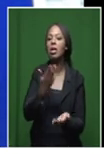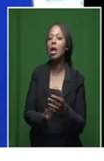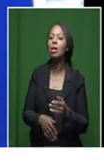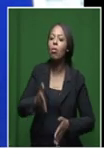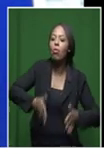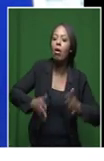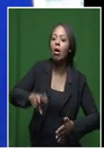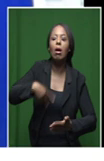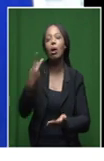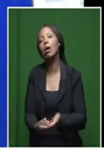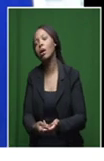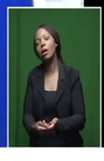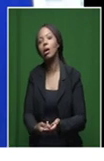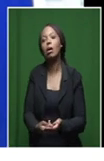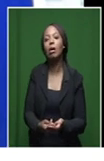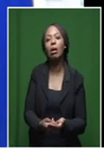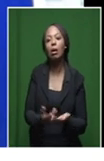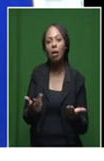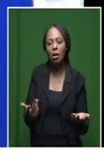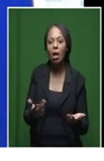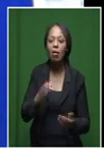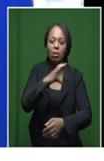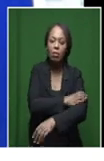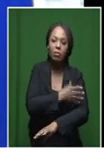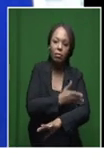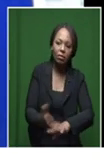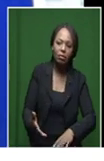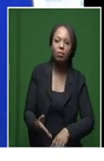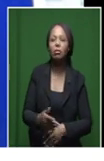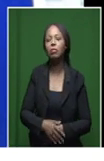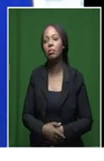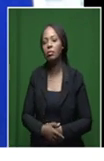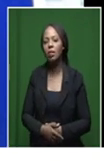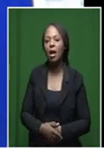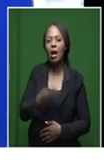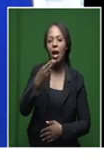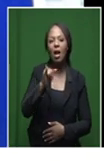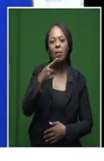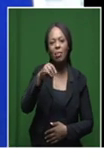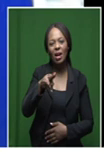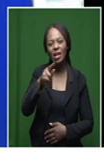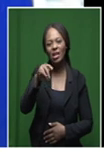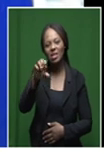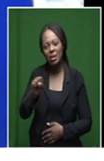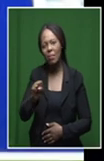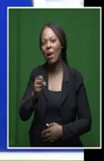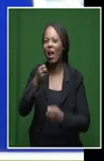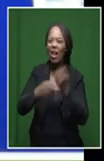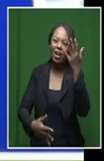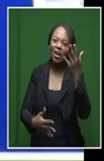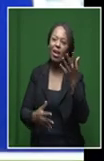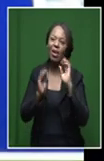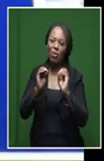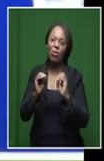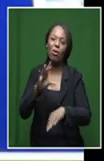you know, then the normal high blood pressure, diabetes, hypothyroidism, and a whole host of other